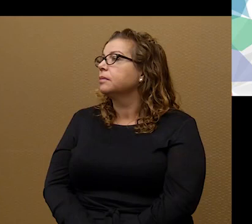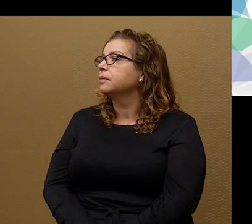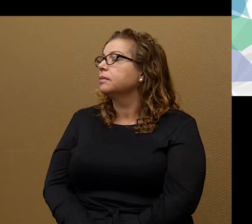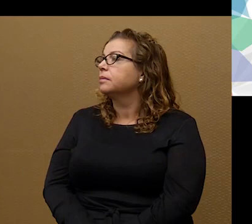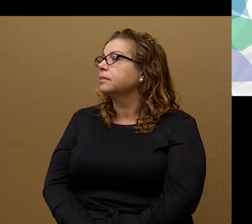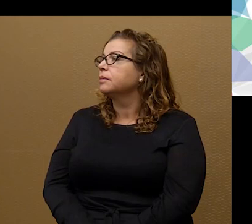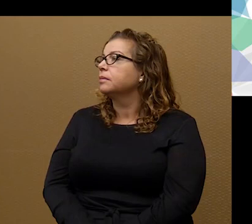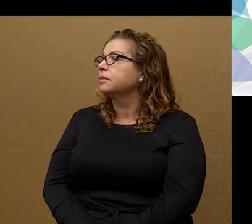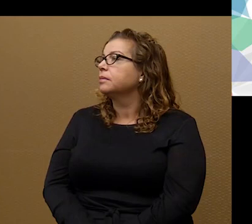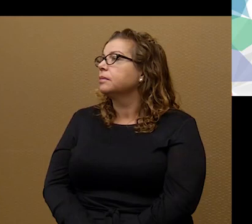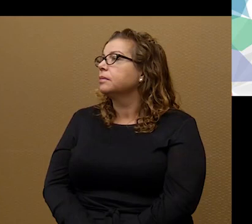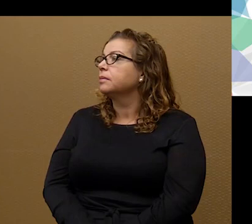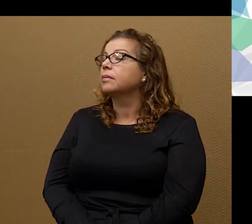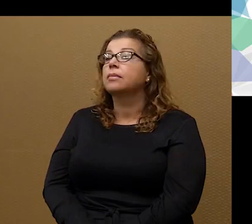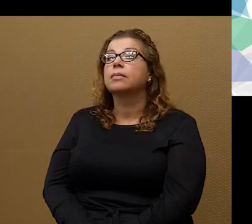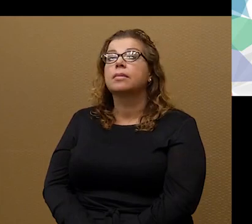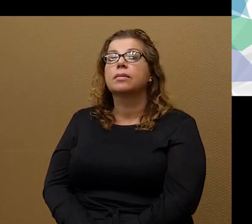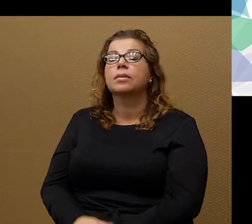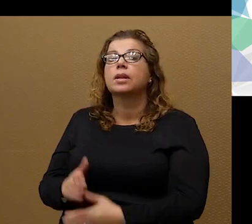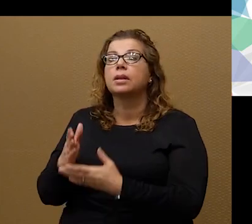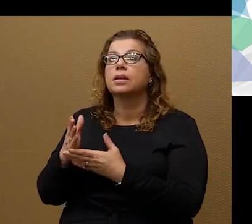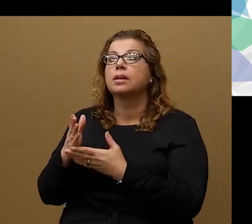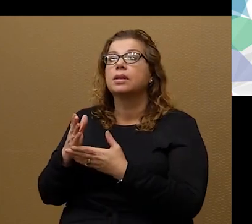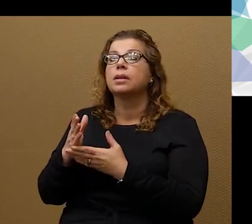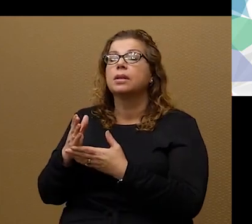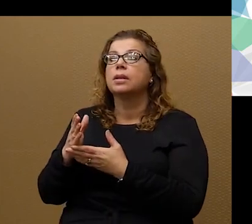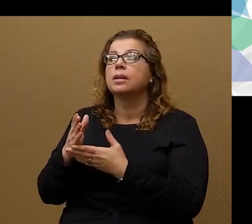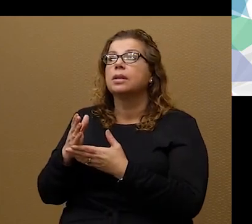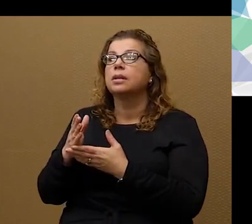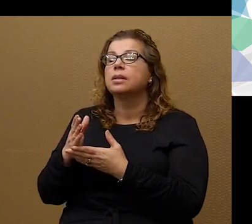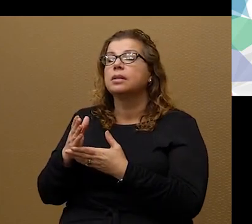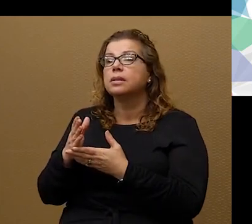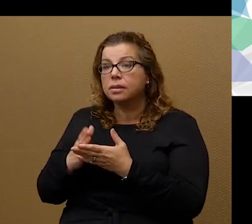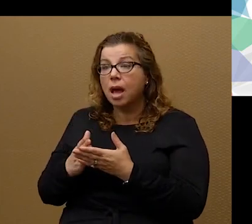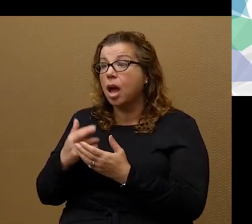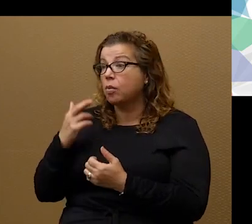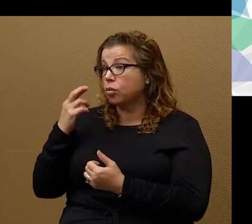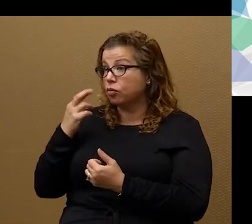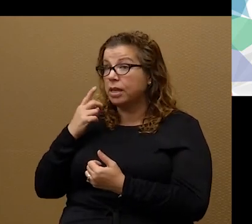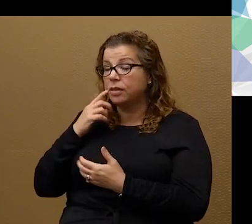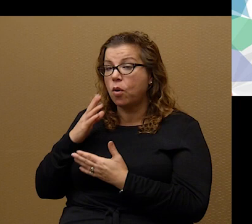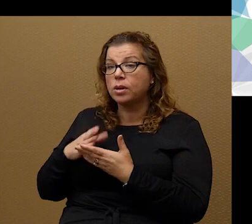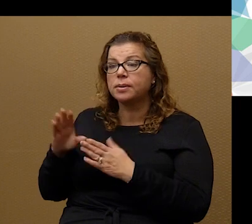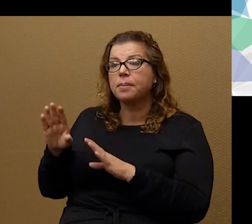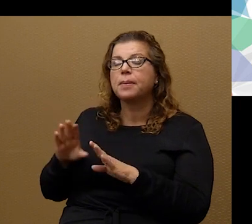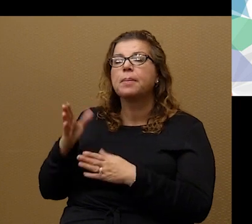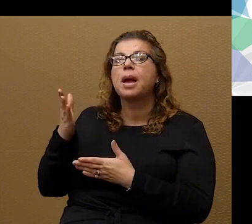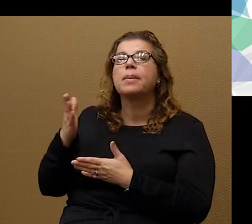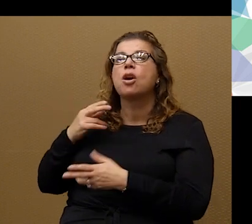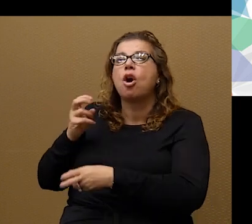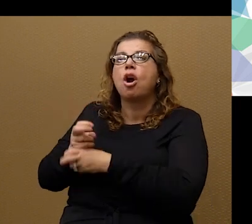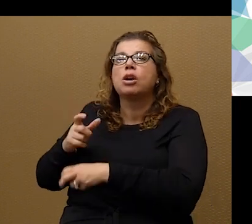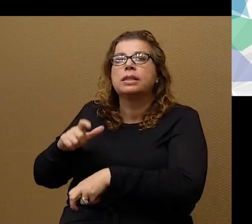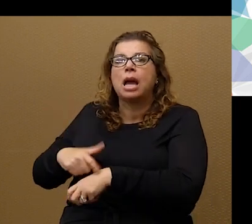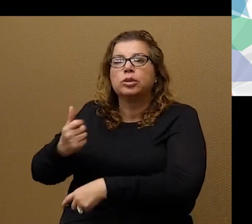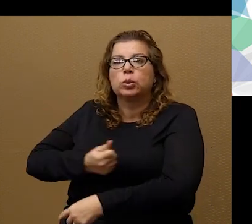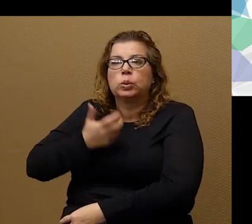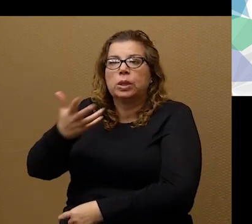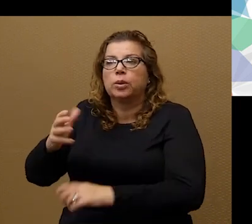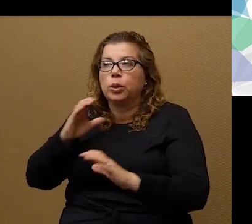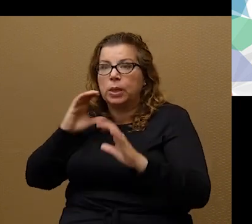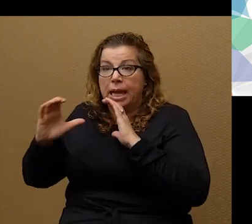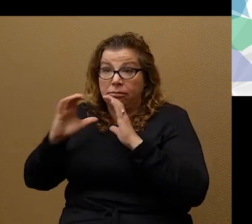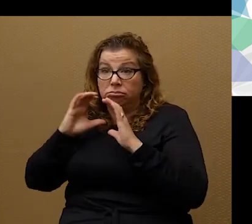All right, so some behaviors, or some reasons for some behaviors, they might have a hard time communicating.